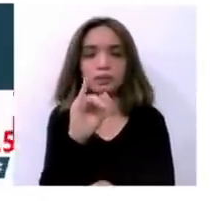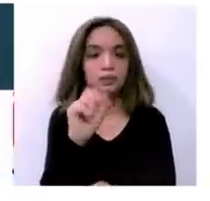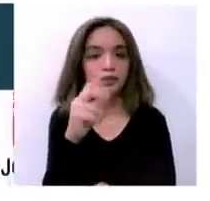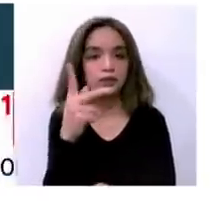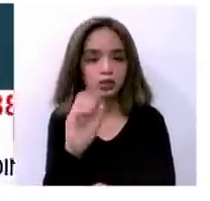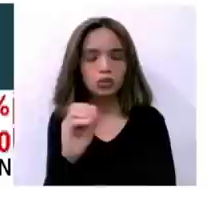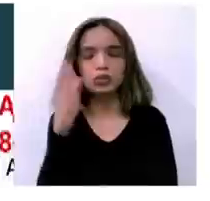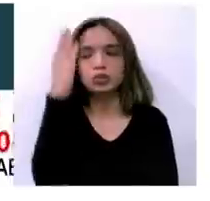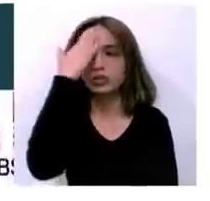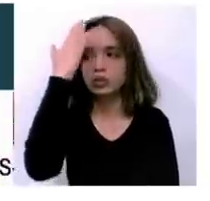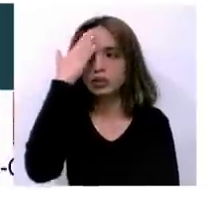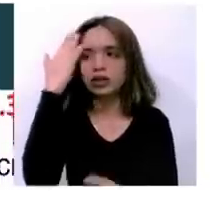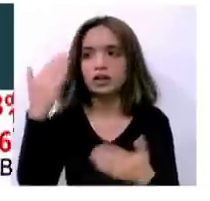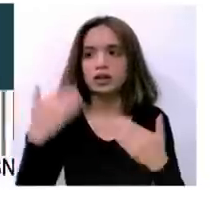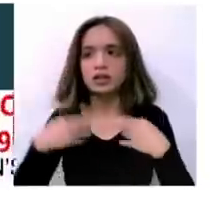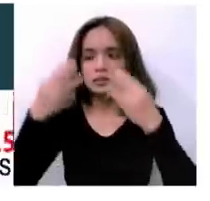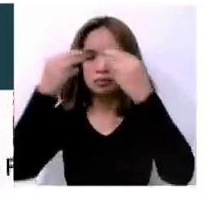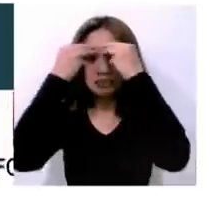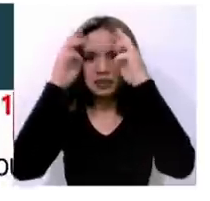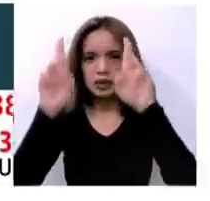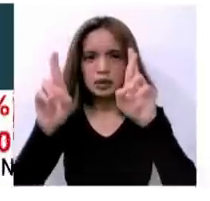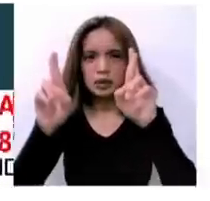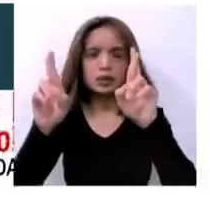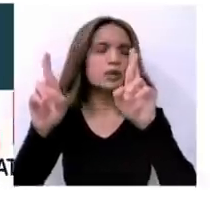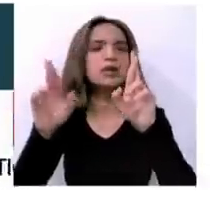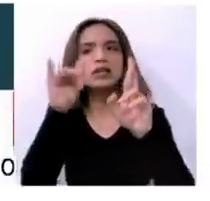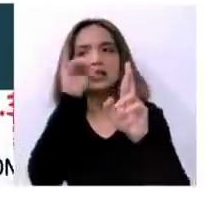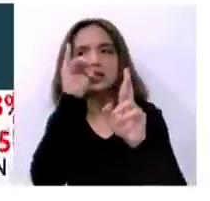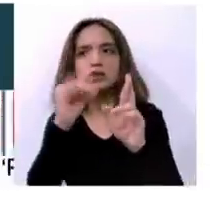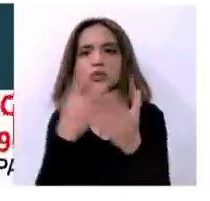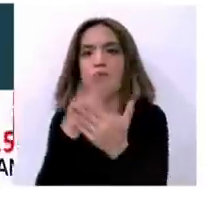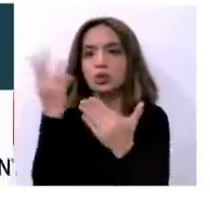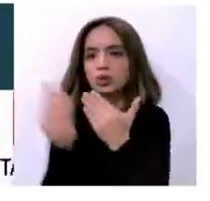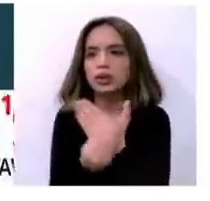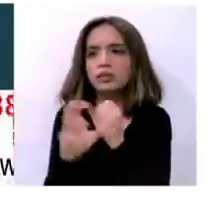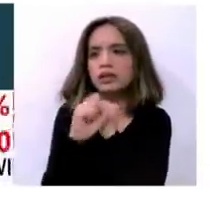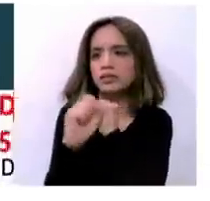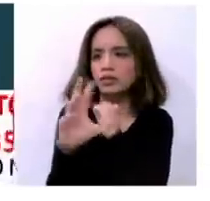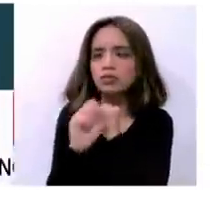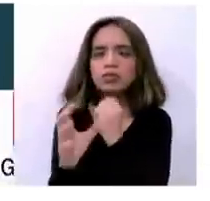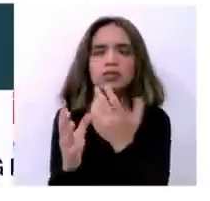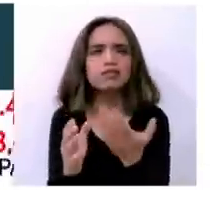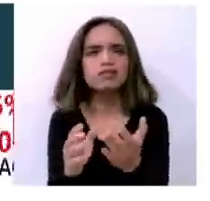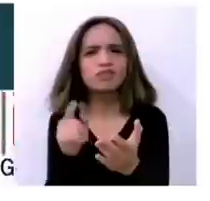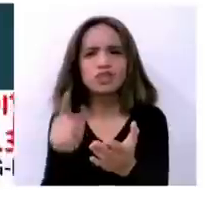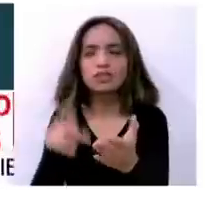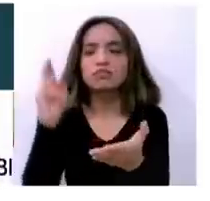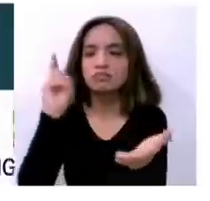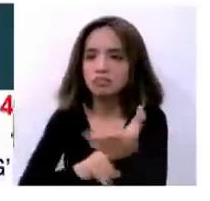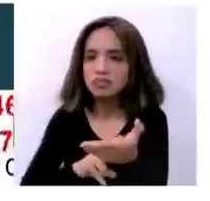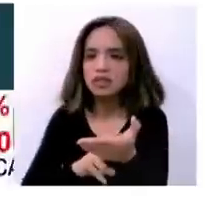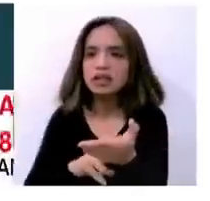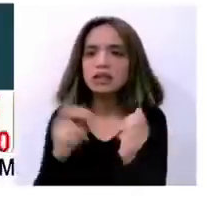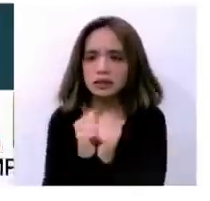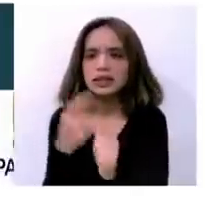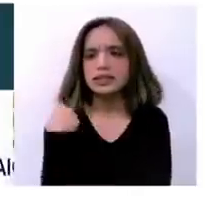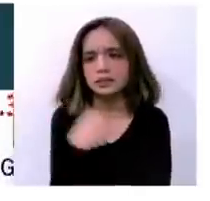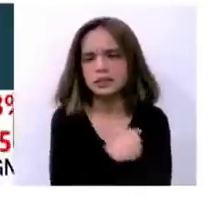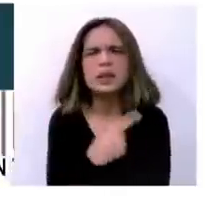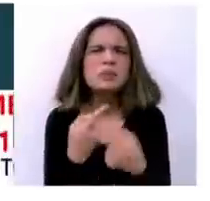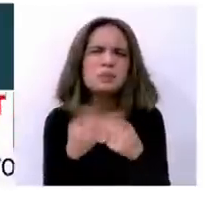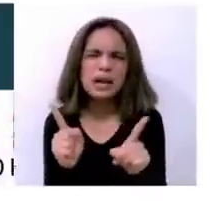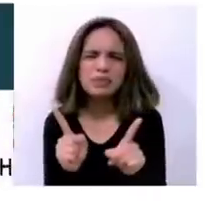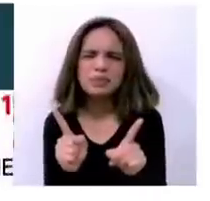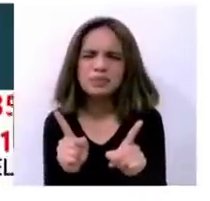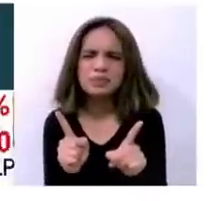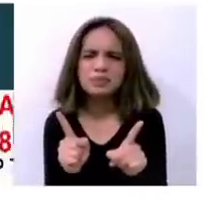knowing Mayor Isko's program of government and his advocacies, he signed up with us. But